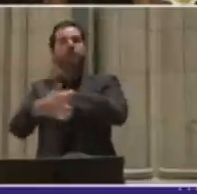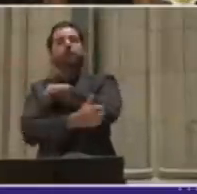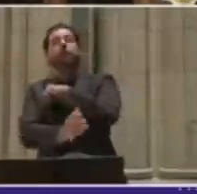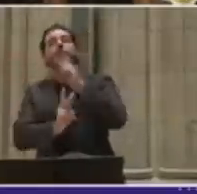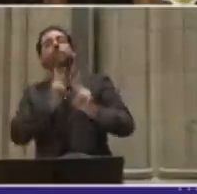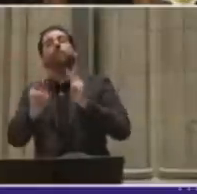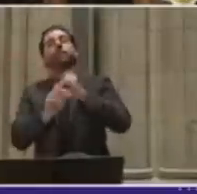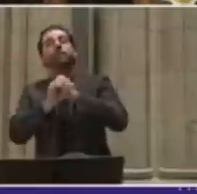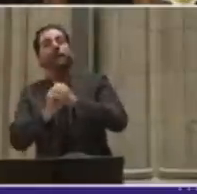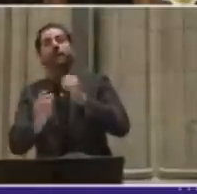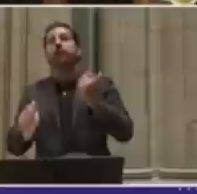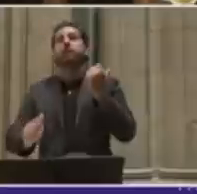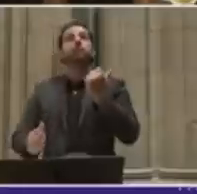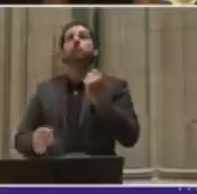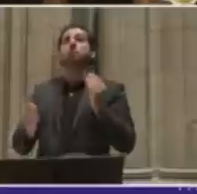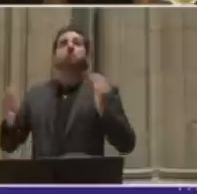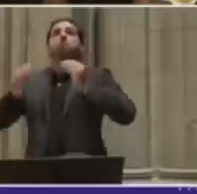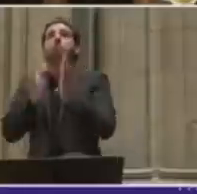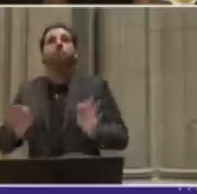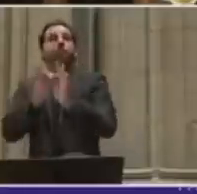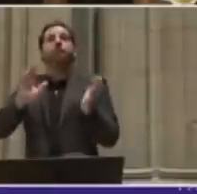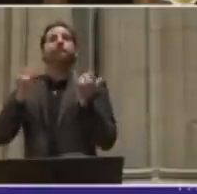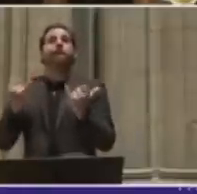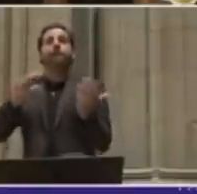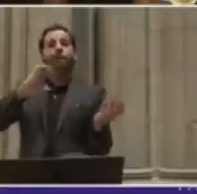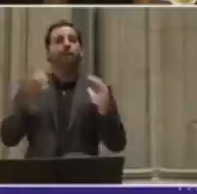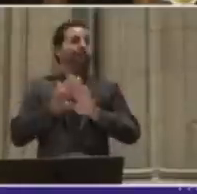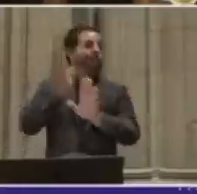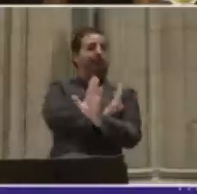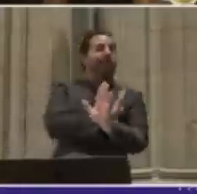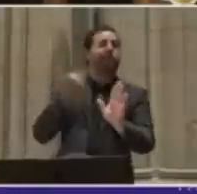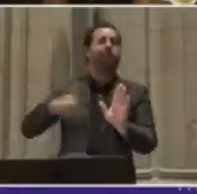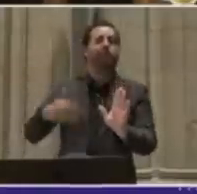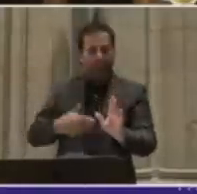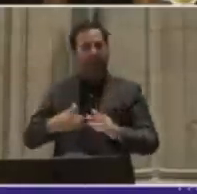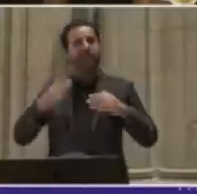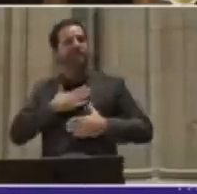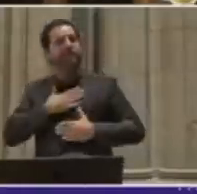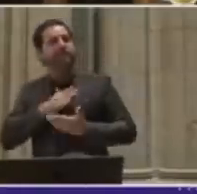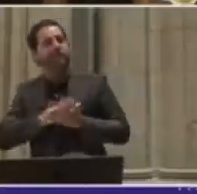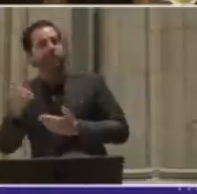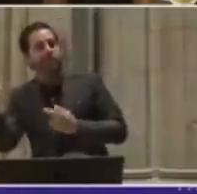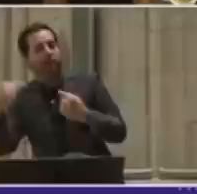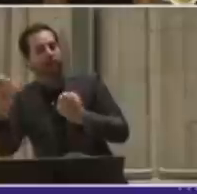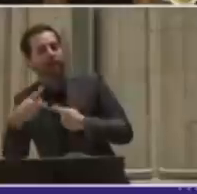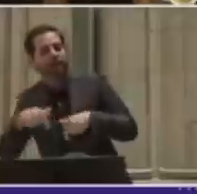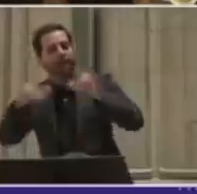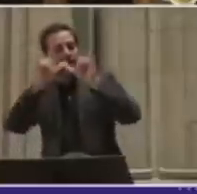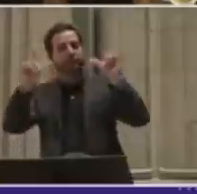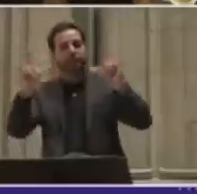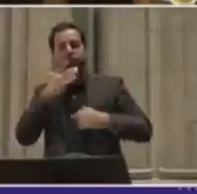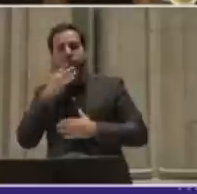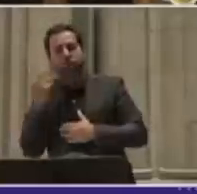is more important now than ever. It's always a pleasure to have Bishop Barber back in the Cathedral. He's a